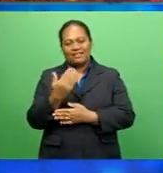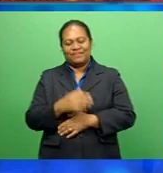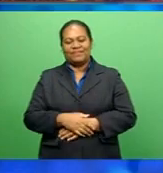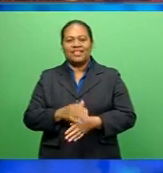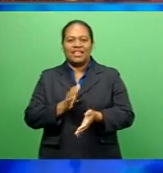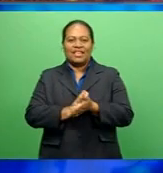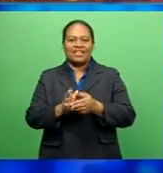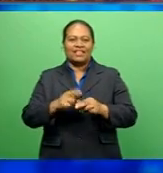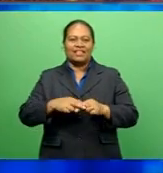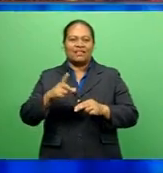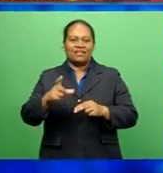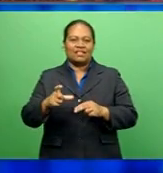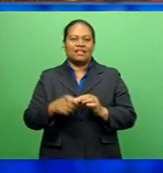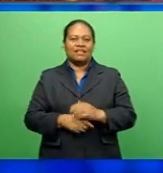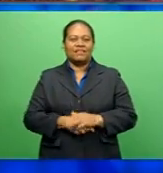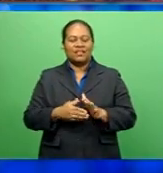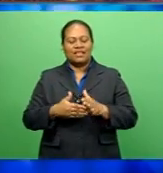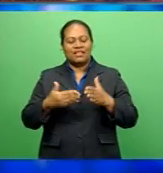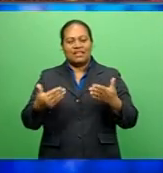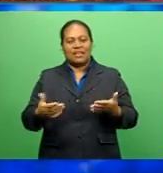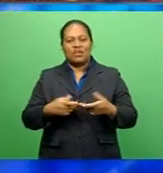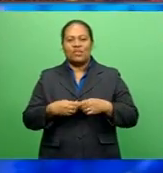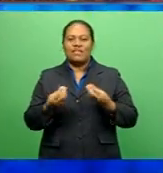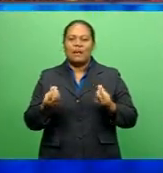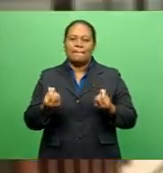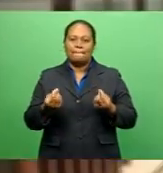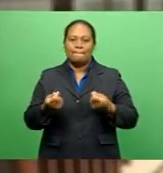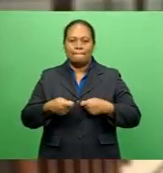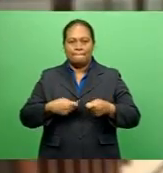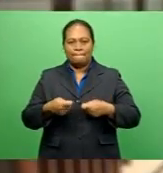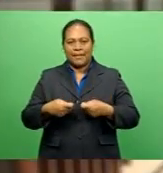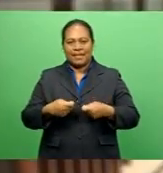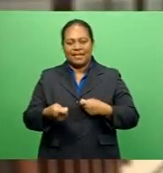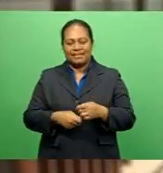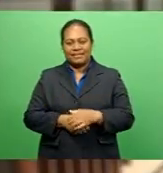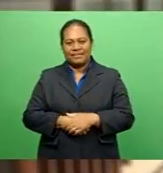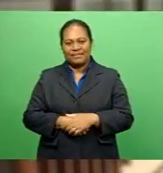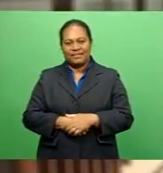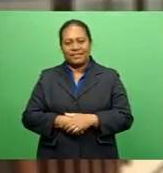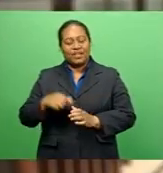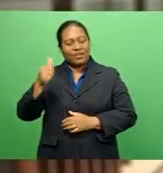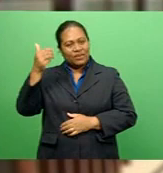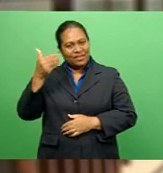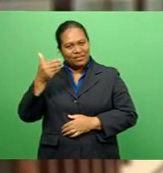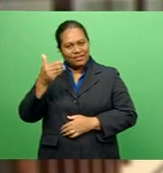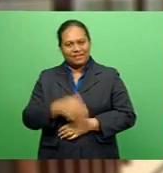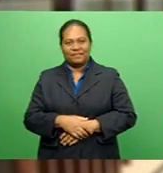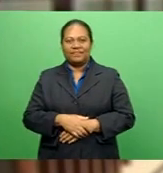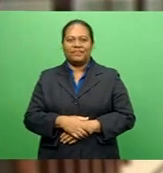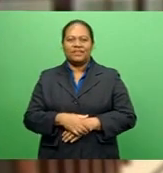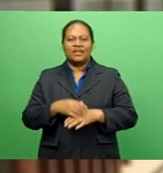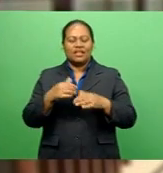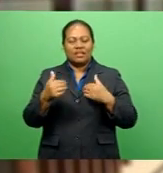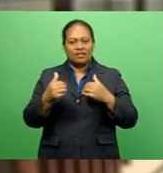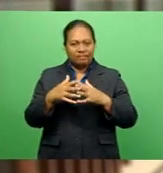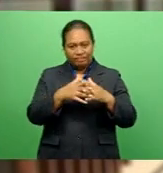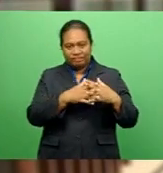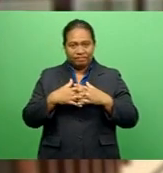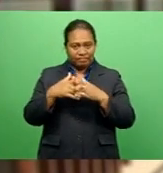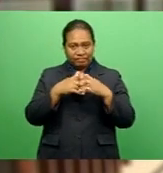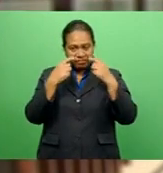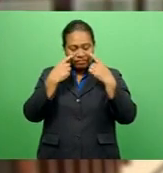from HFC Bank joins us now with the latest from the money market. Good evening. The US dollar held near